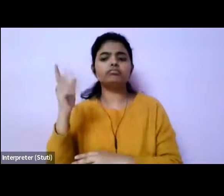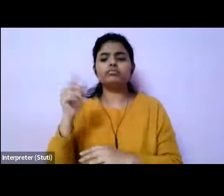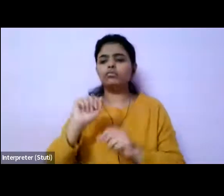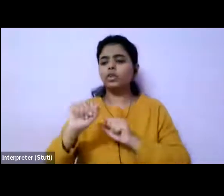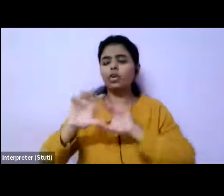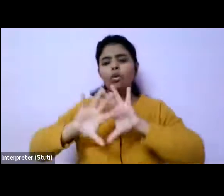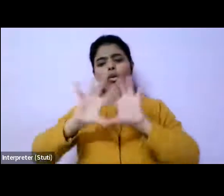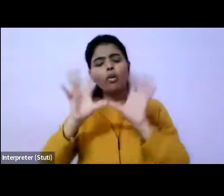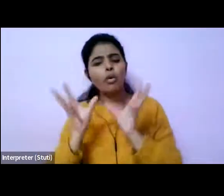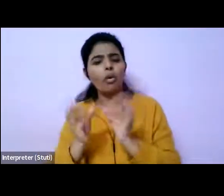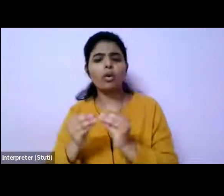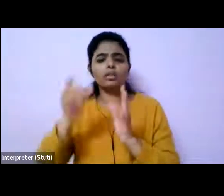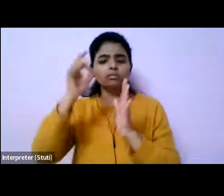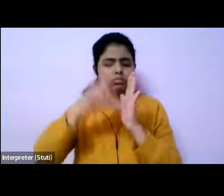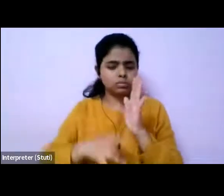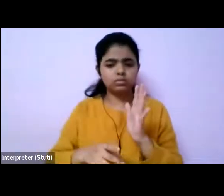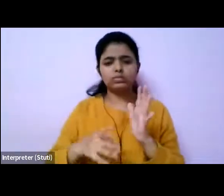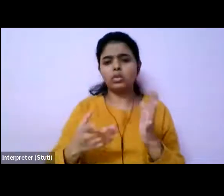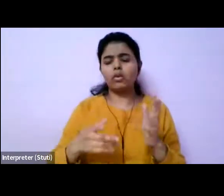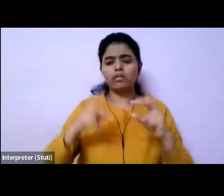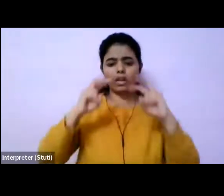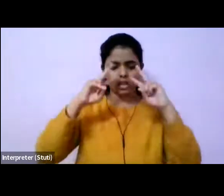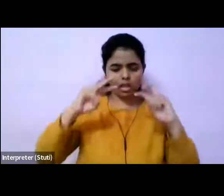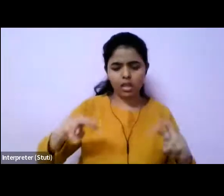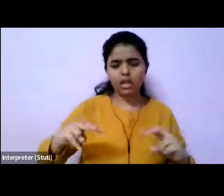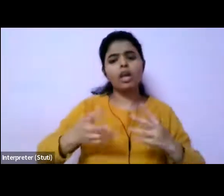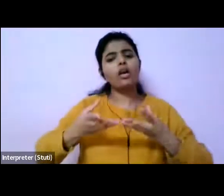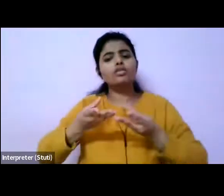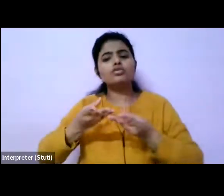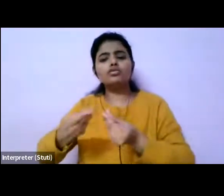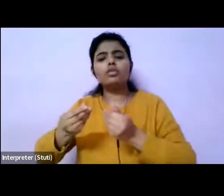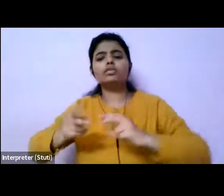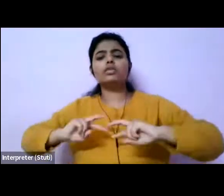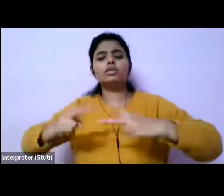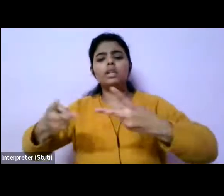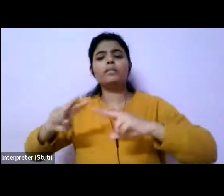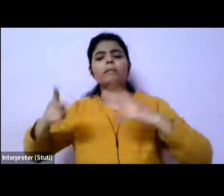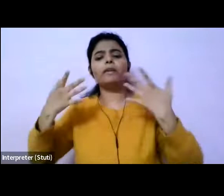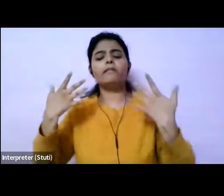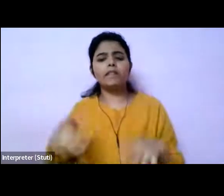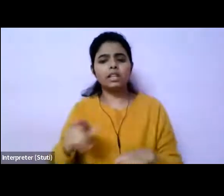contested, disrupted, and transgressed, to use the words that the CFP uses,